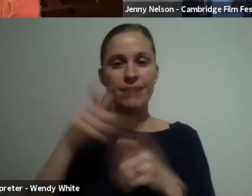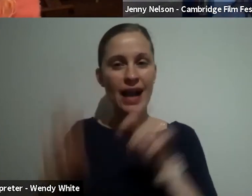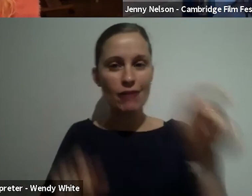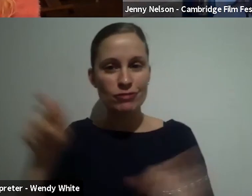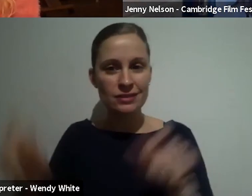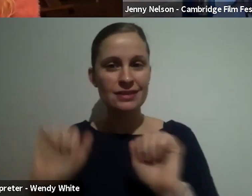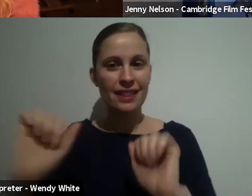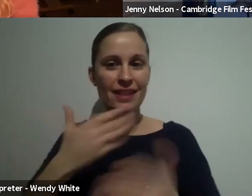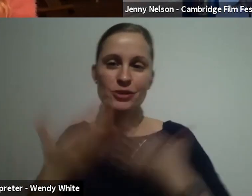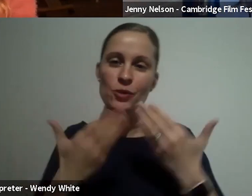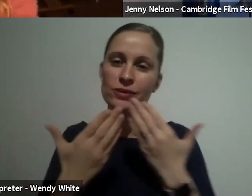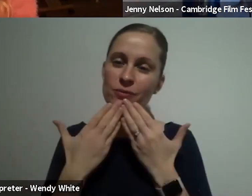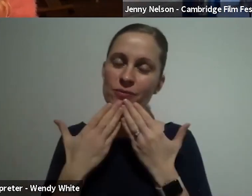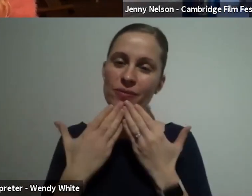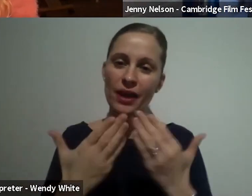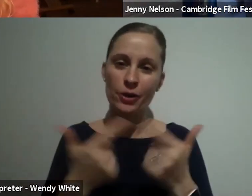thank you very much.